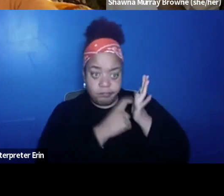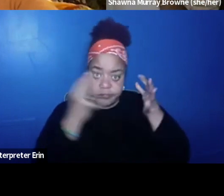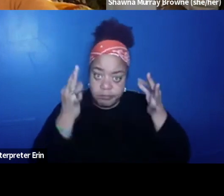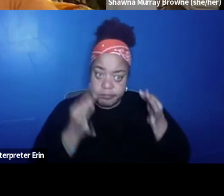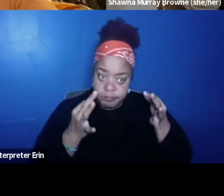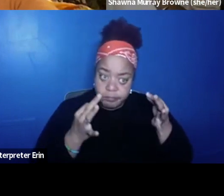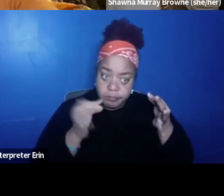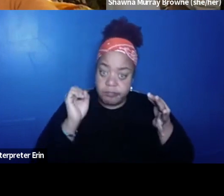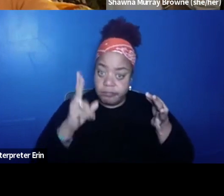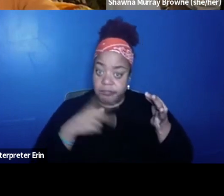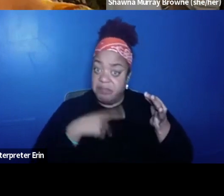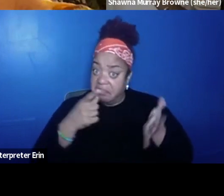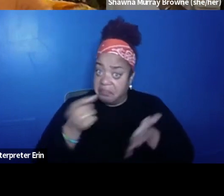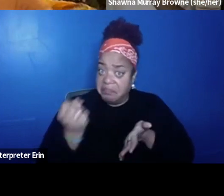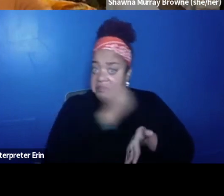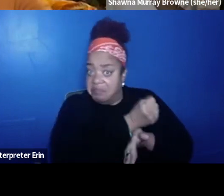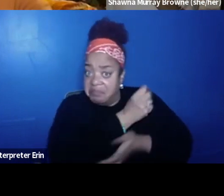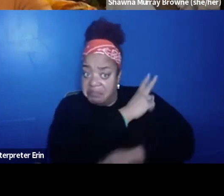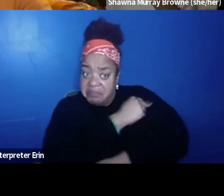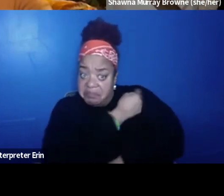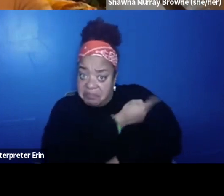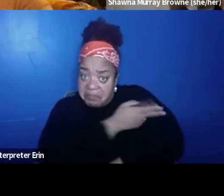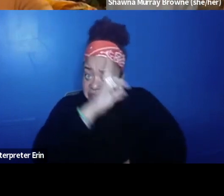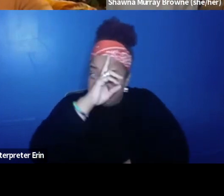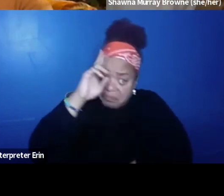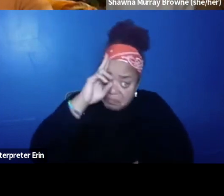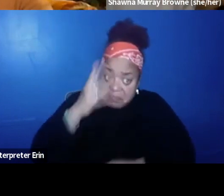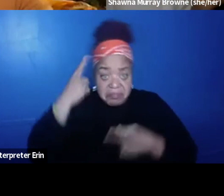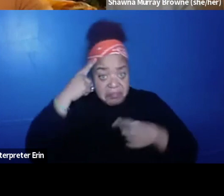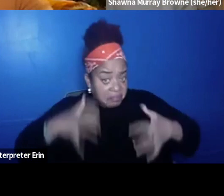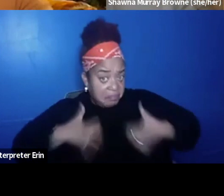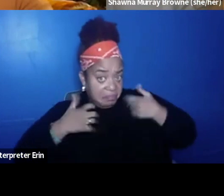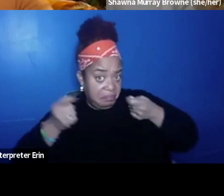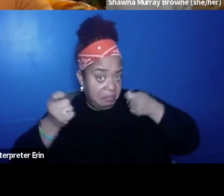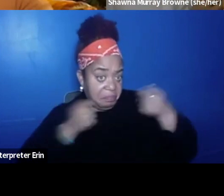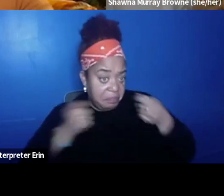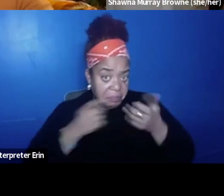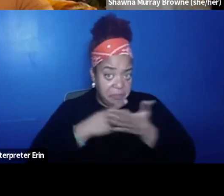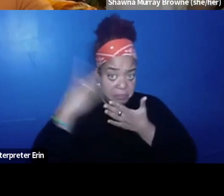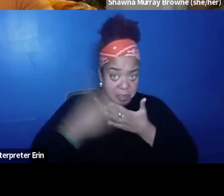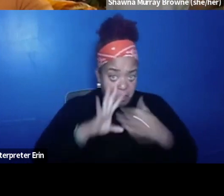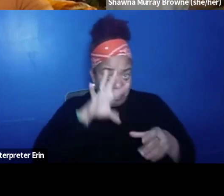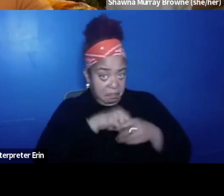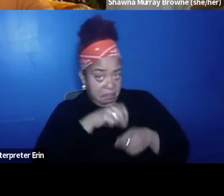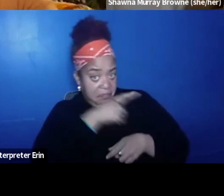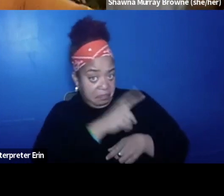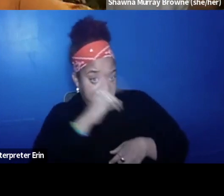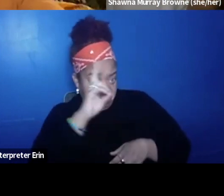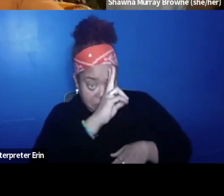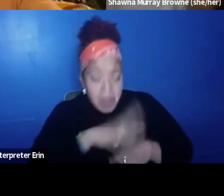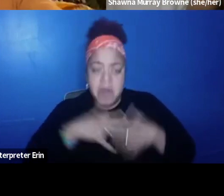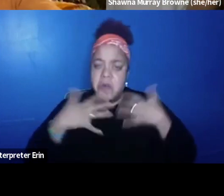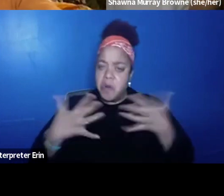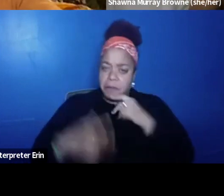hospital where an anger management program is being provided, or am I going to call on the